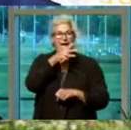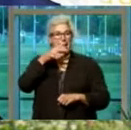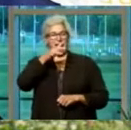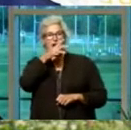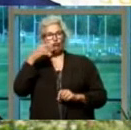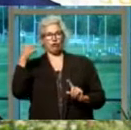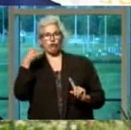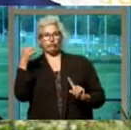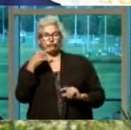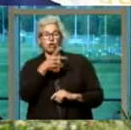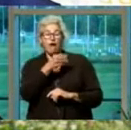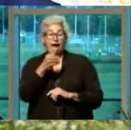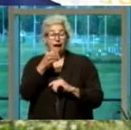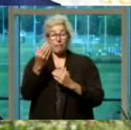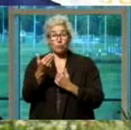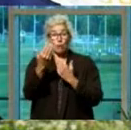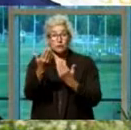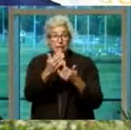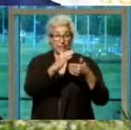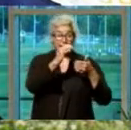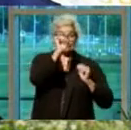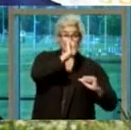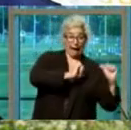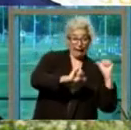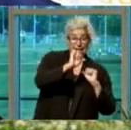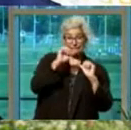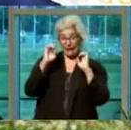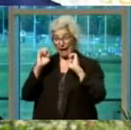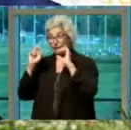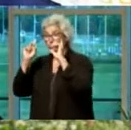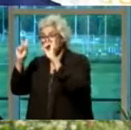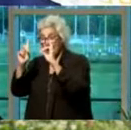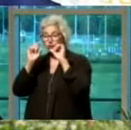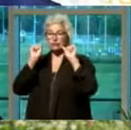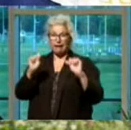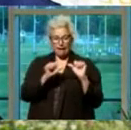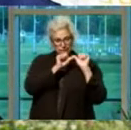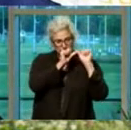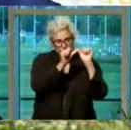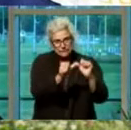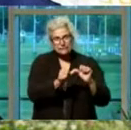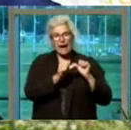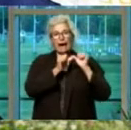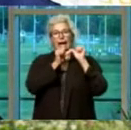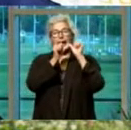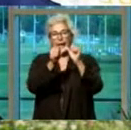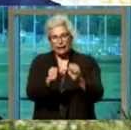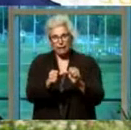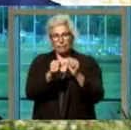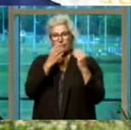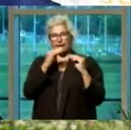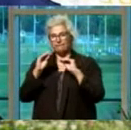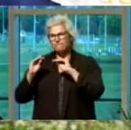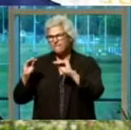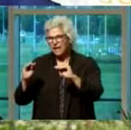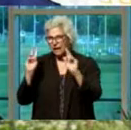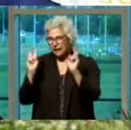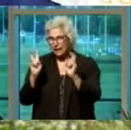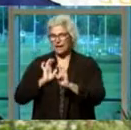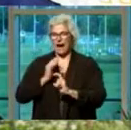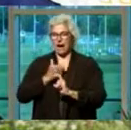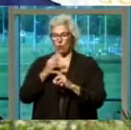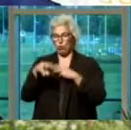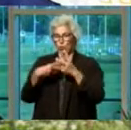the proposition that science and education can sustainably feed our world. In that, he finds